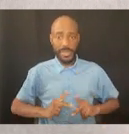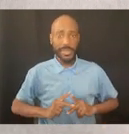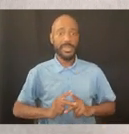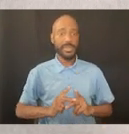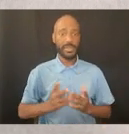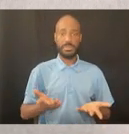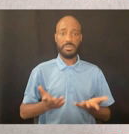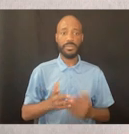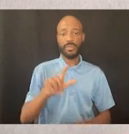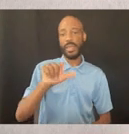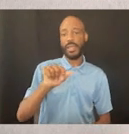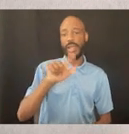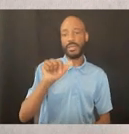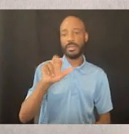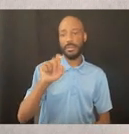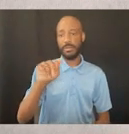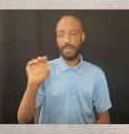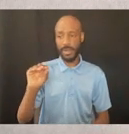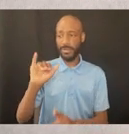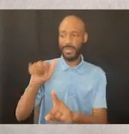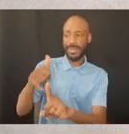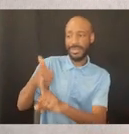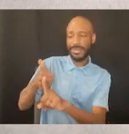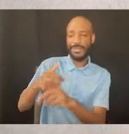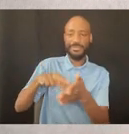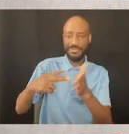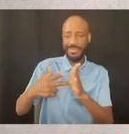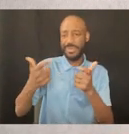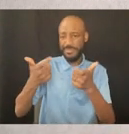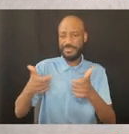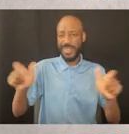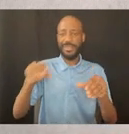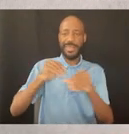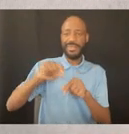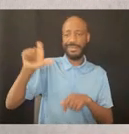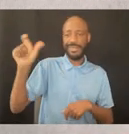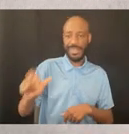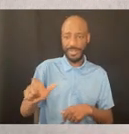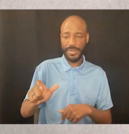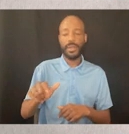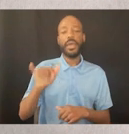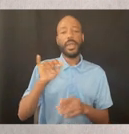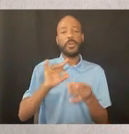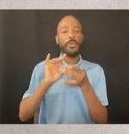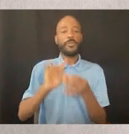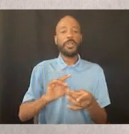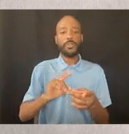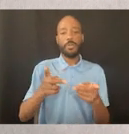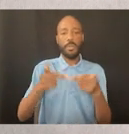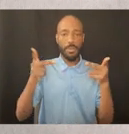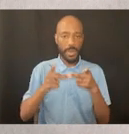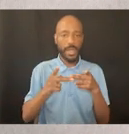Lazaretto is a diminutive form of the Italian word for beggar and refers to a place of quarantine, in the case of